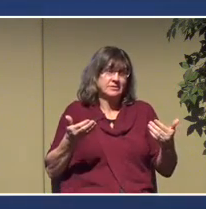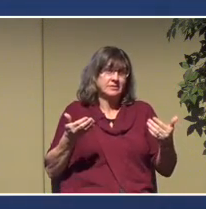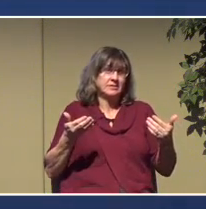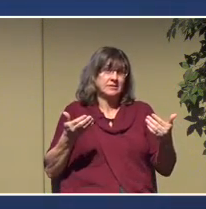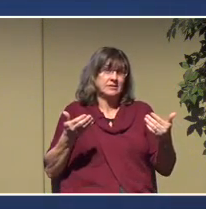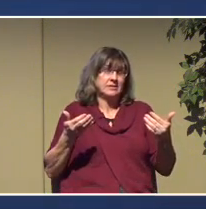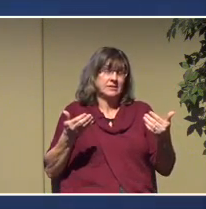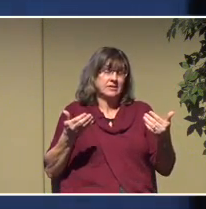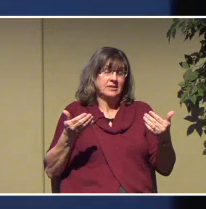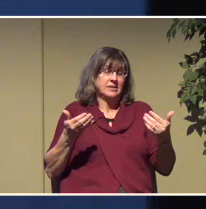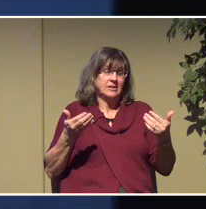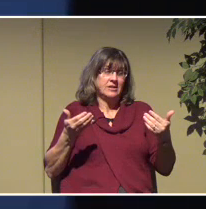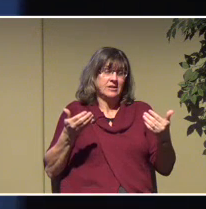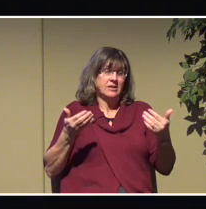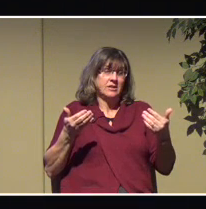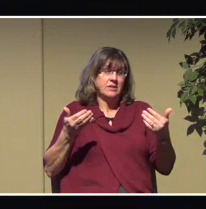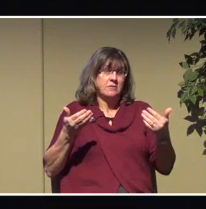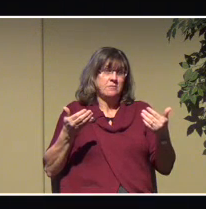And we see that